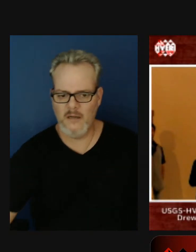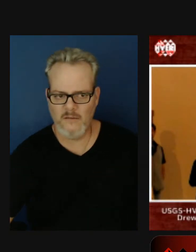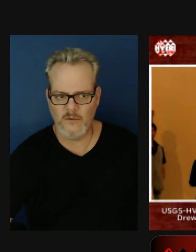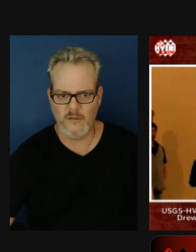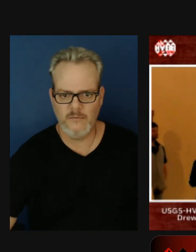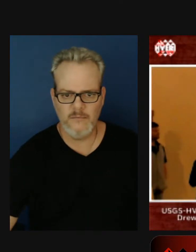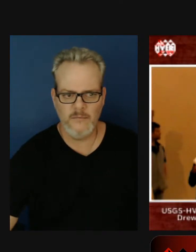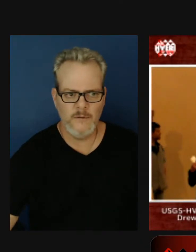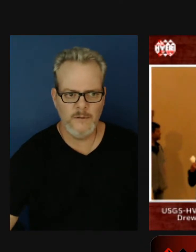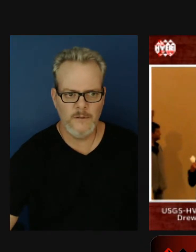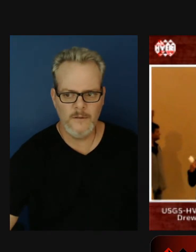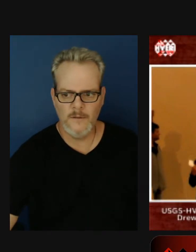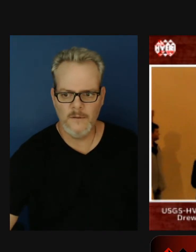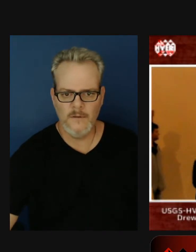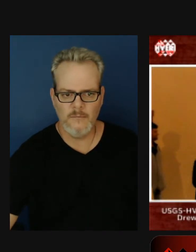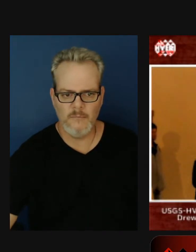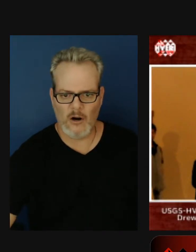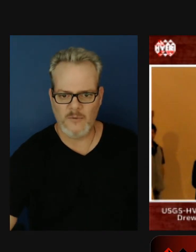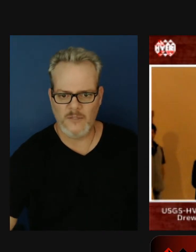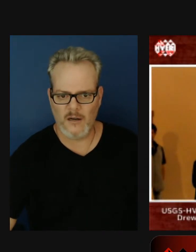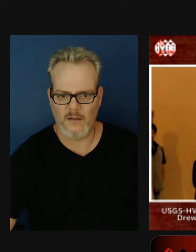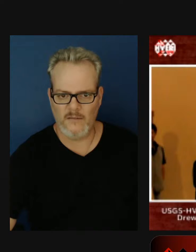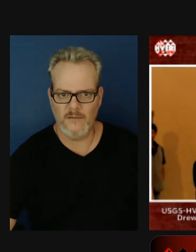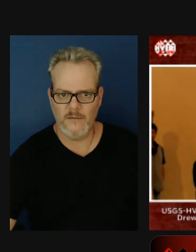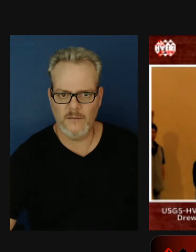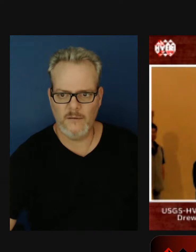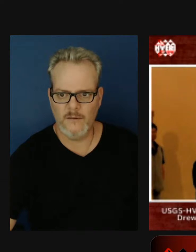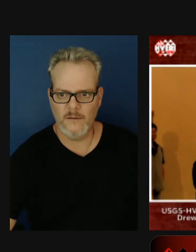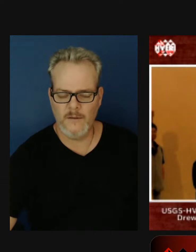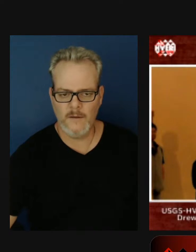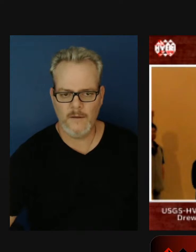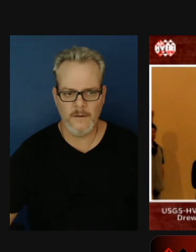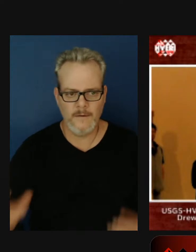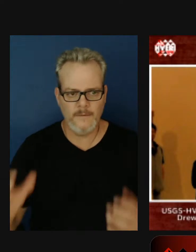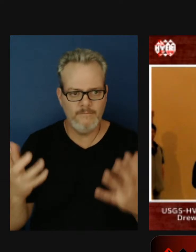of volcanoes and constructing geologic maps, which we'll talk about